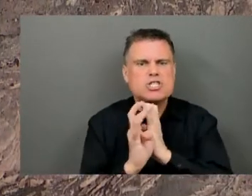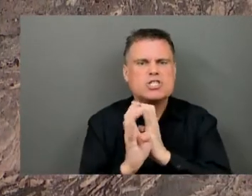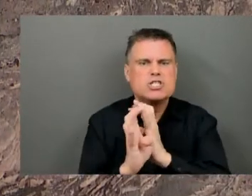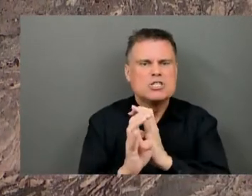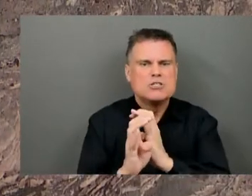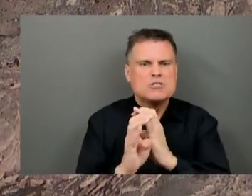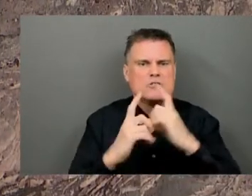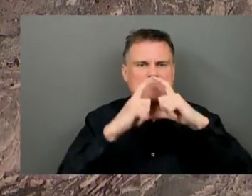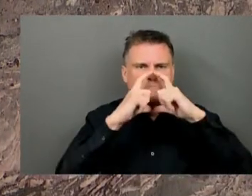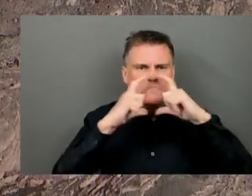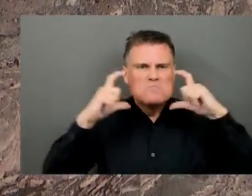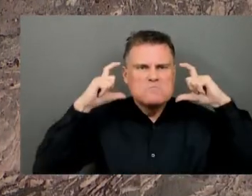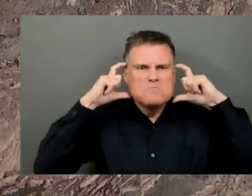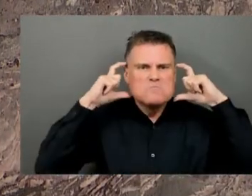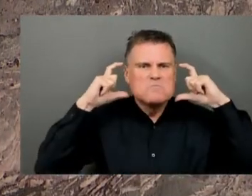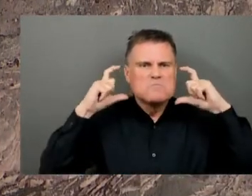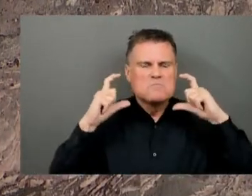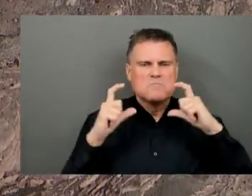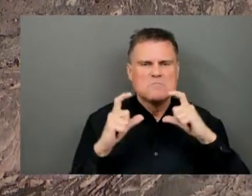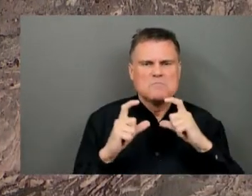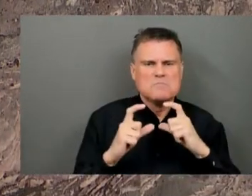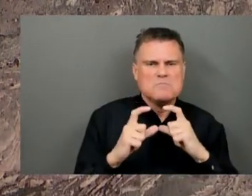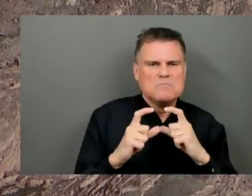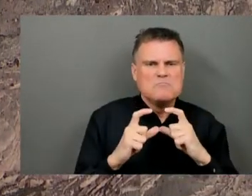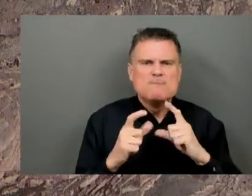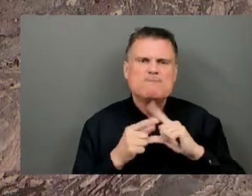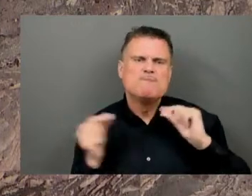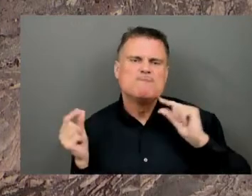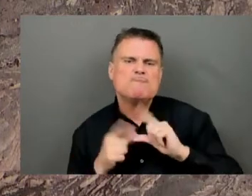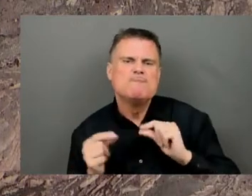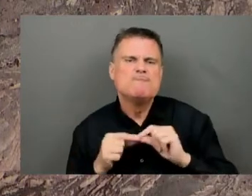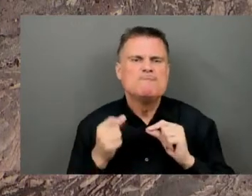your own age at an Israeli music festival on October 7th.